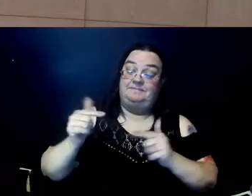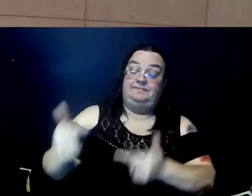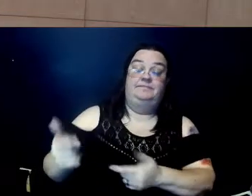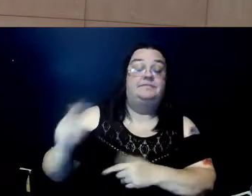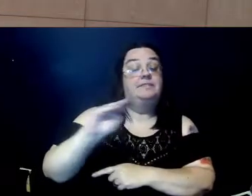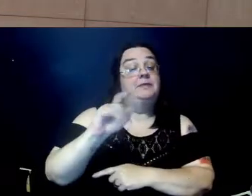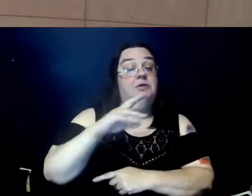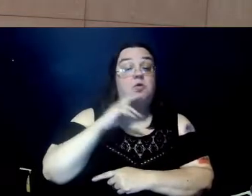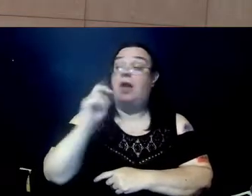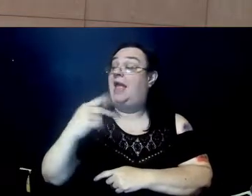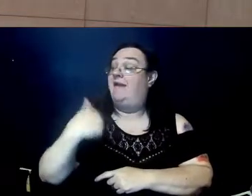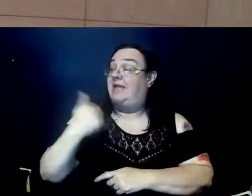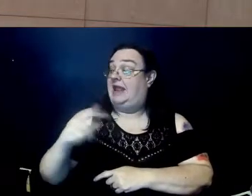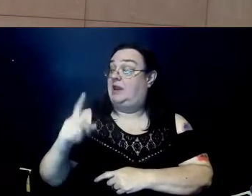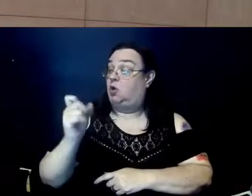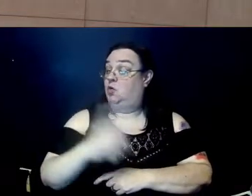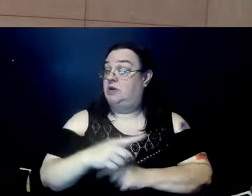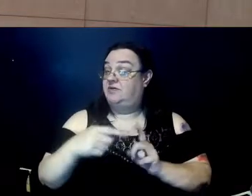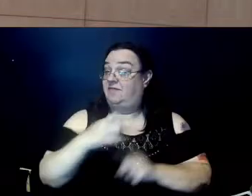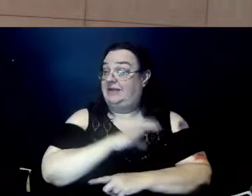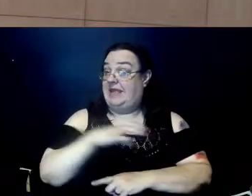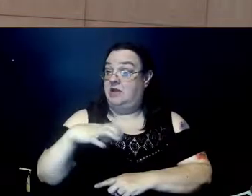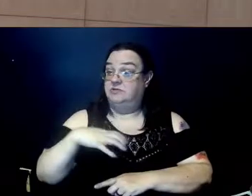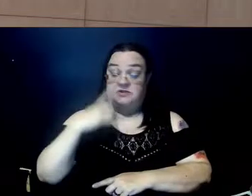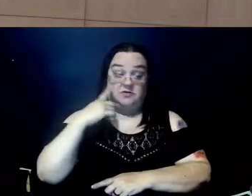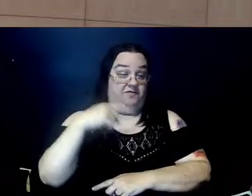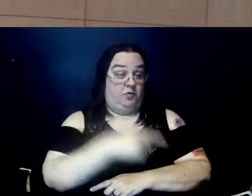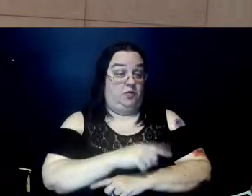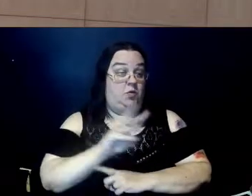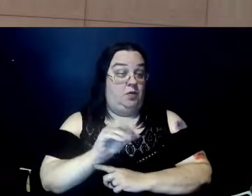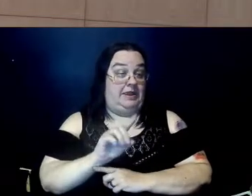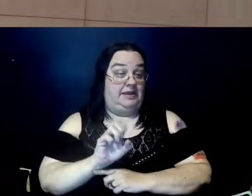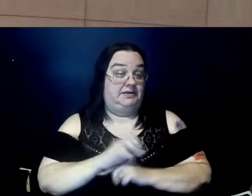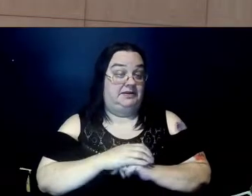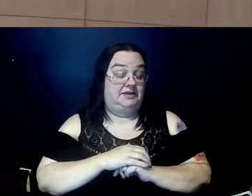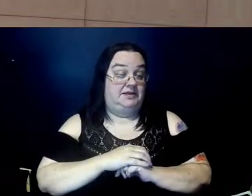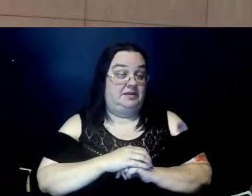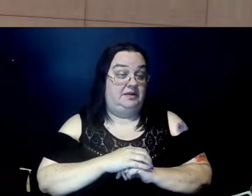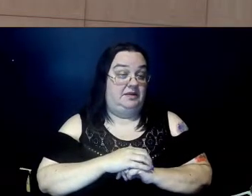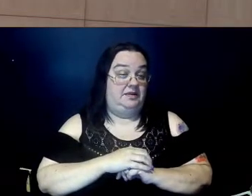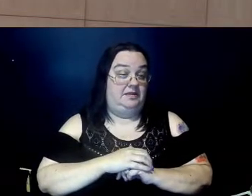from council for the rec council representative?